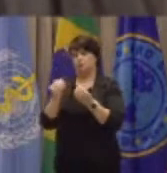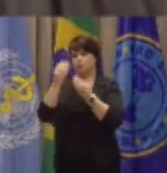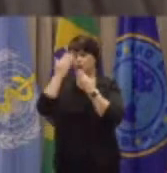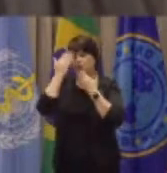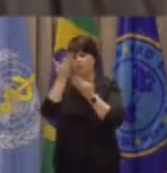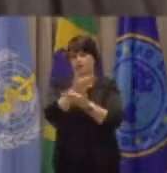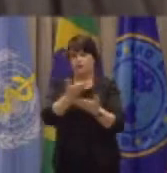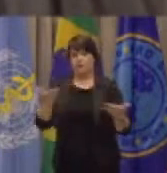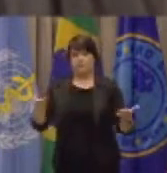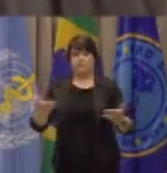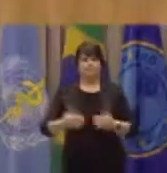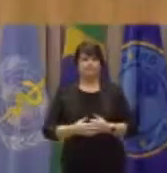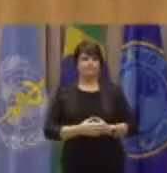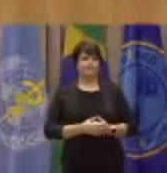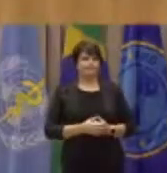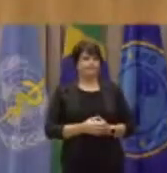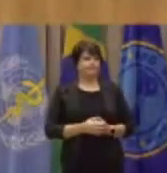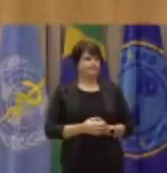much.